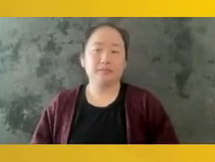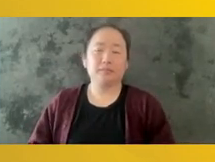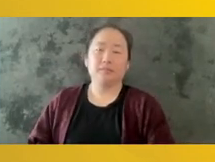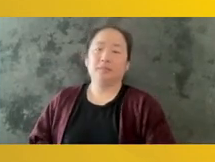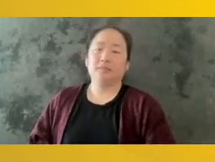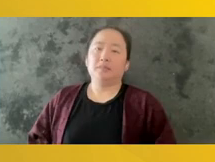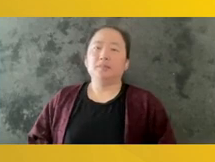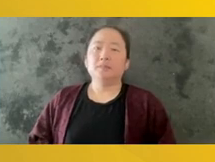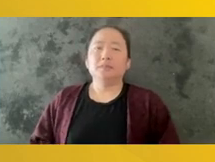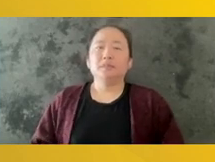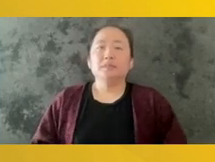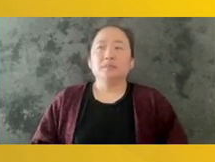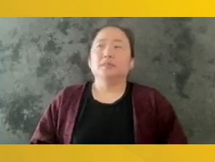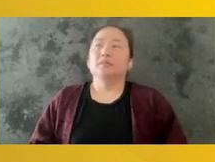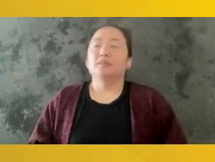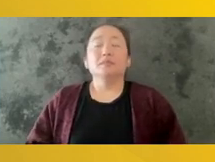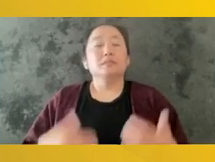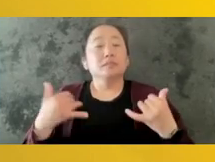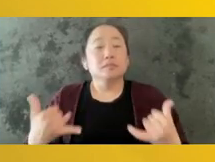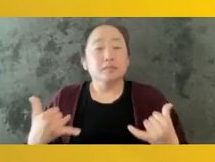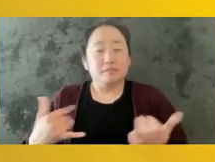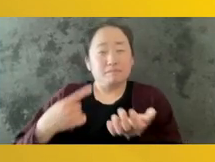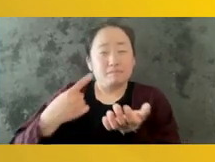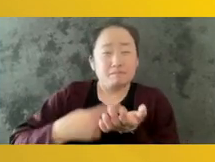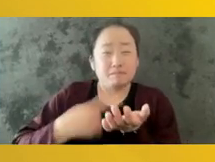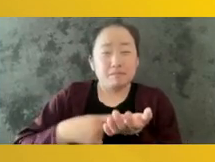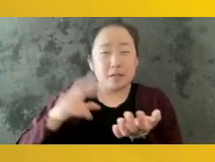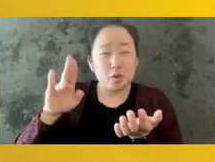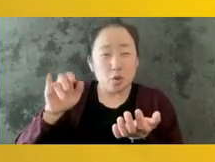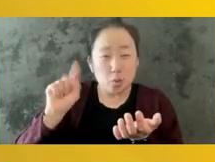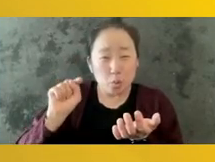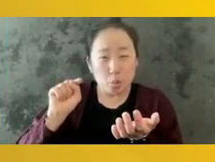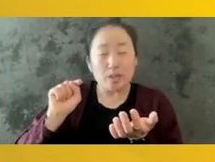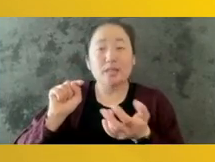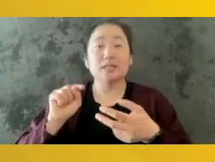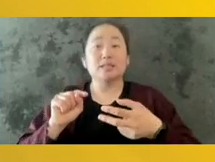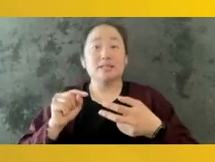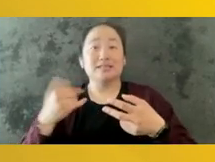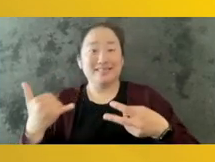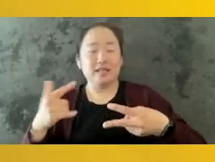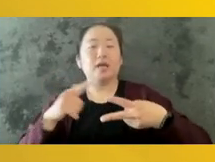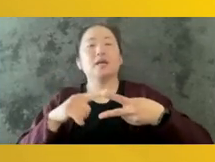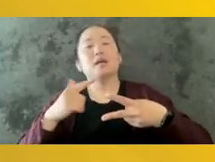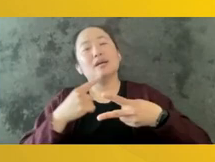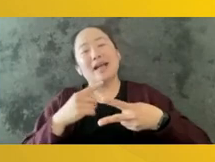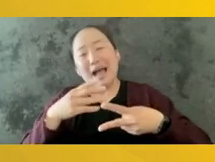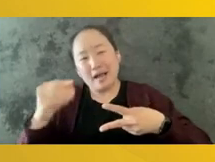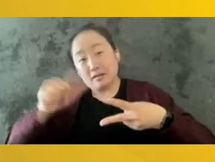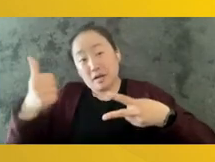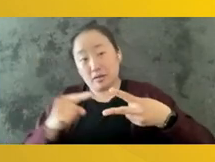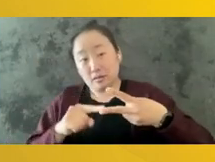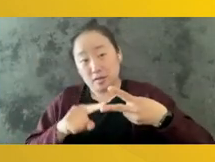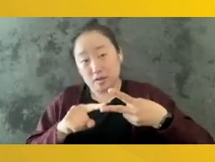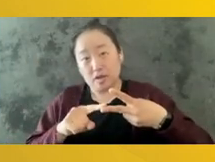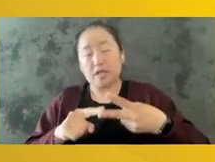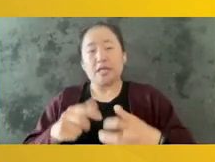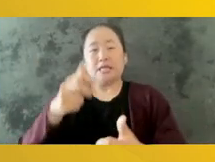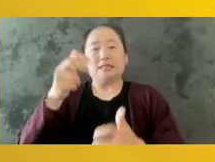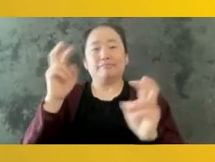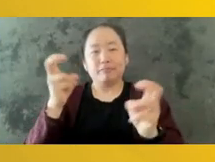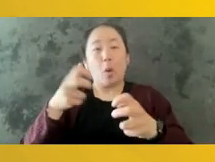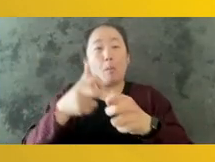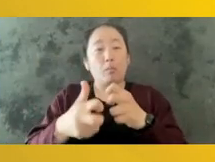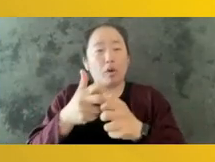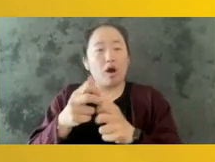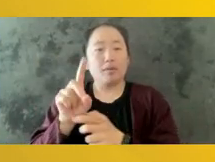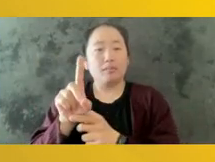So both the unit that we're going to talk about today, as well as the other unit in our series, are problem-driven. This means that the work that students